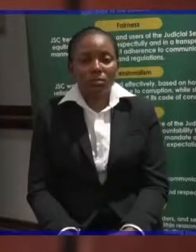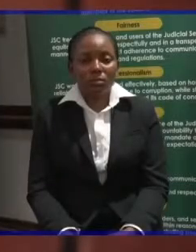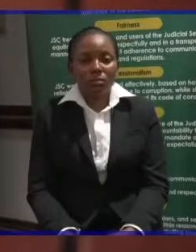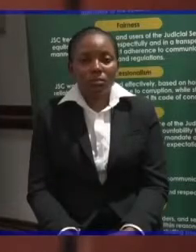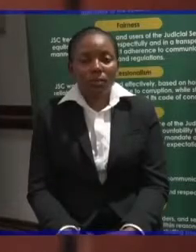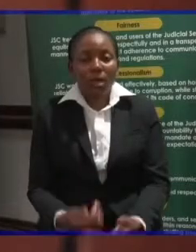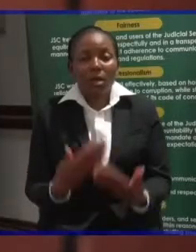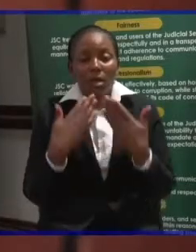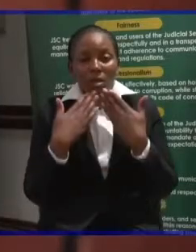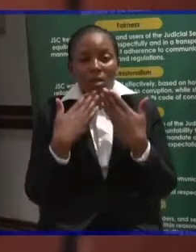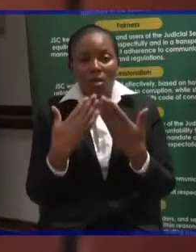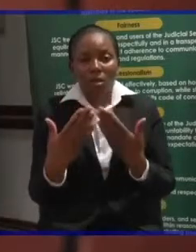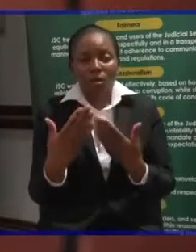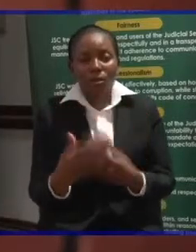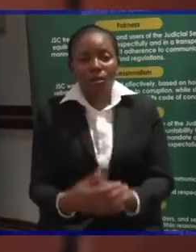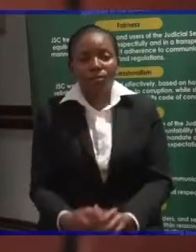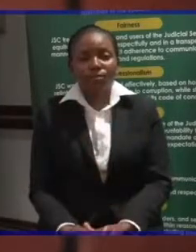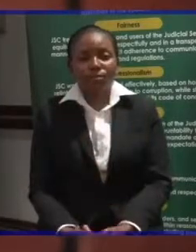Thank you.